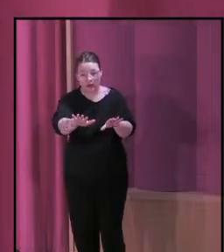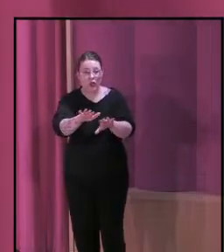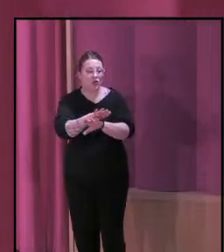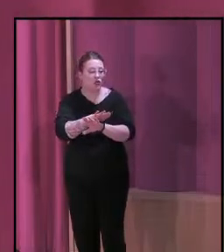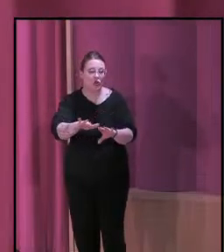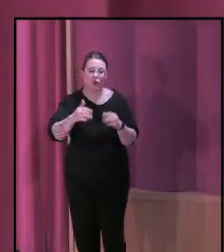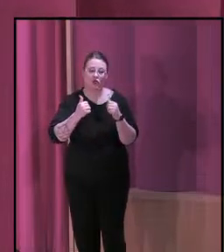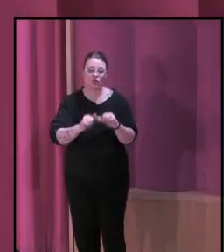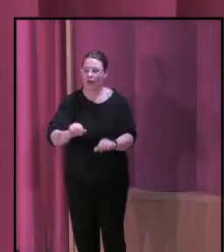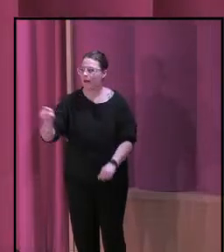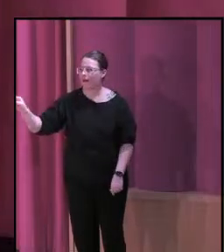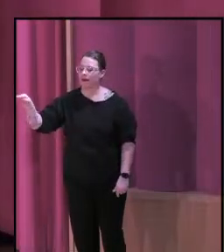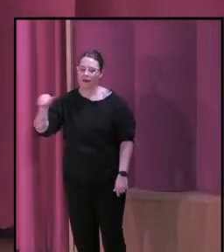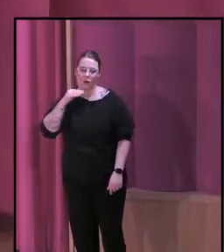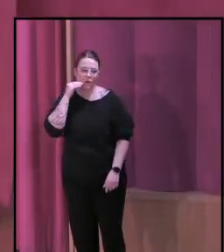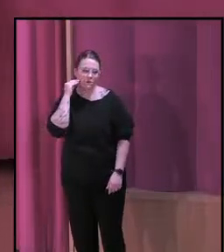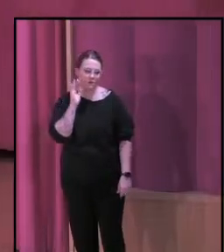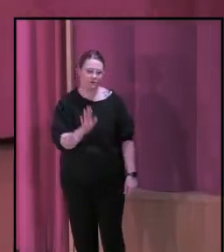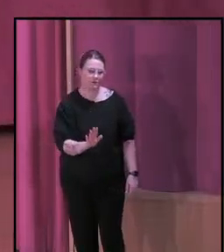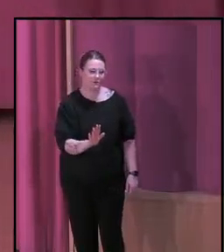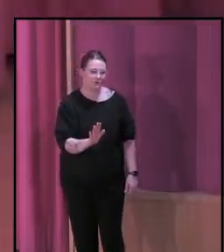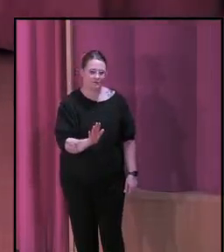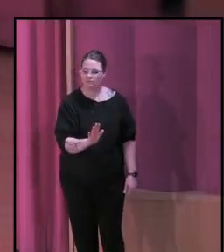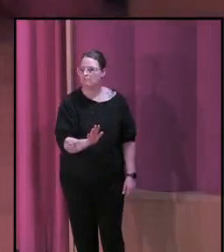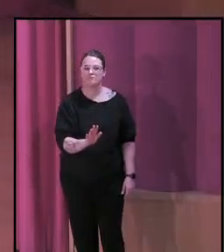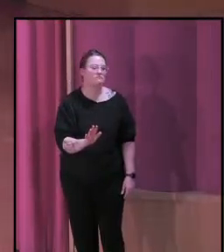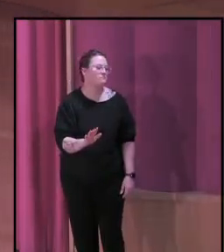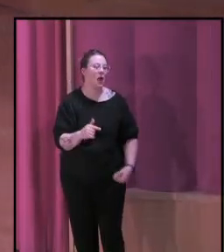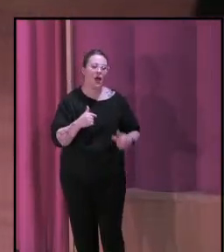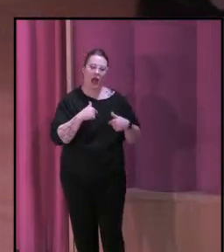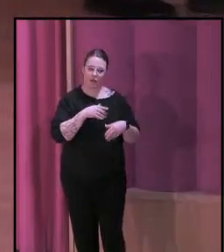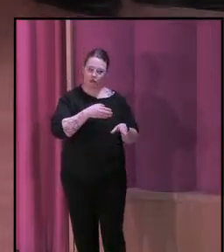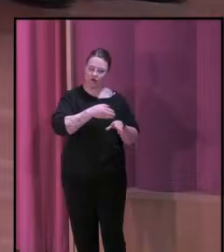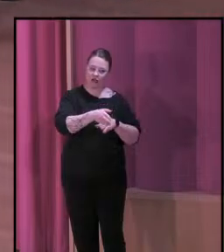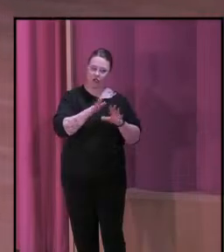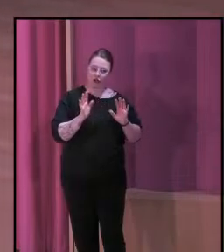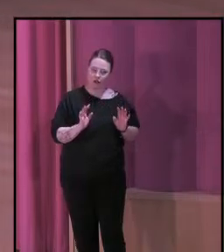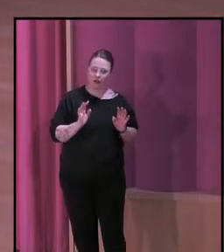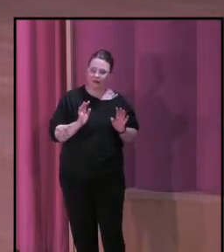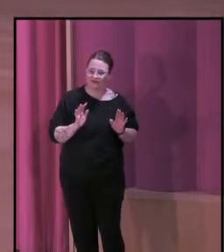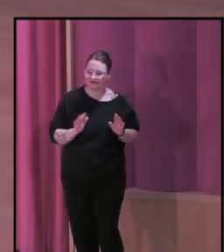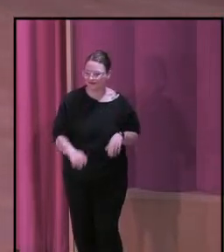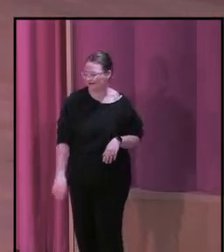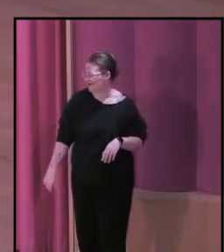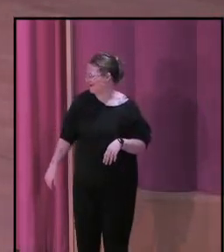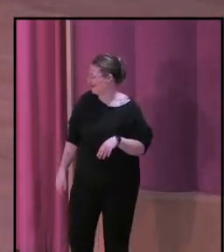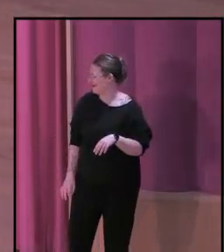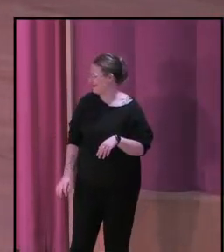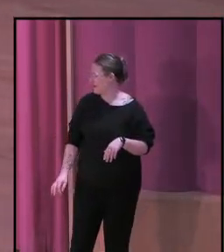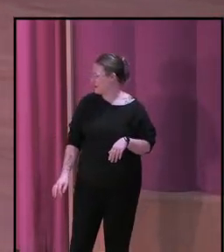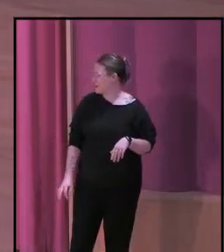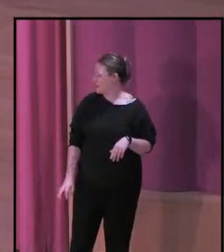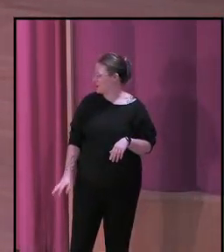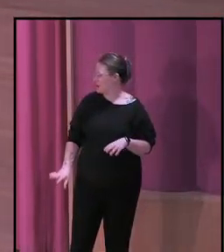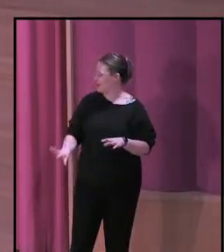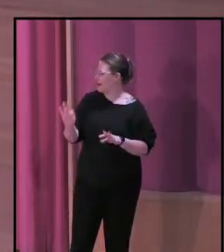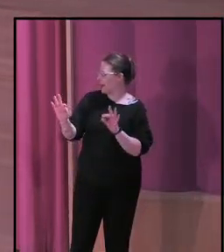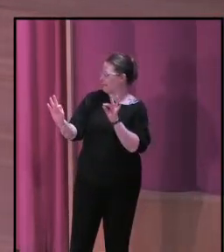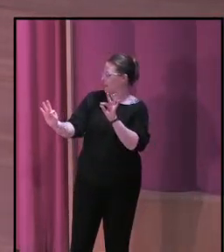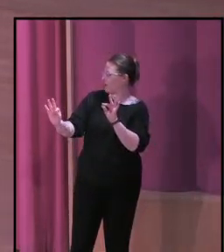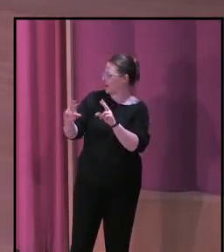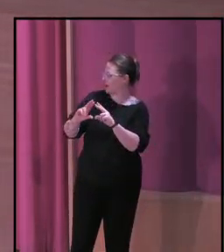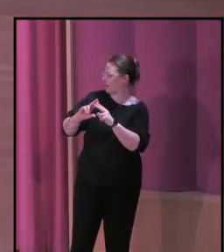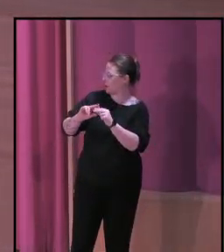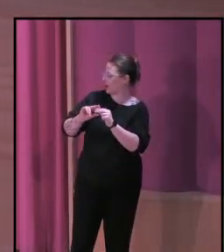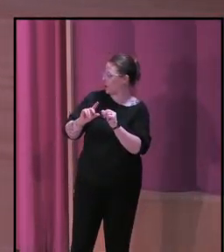professional. You should not try this yourselves at home. All right, let's see if I got a suitable marshmallow in here.